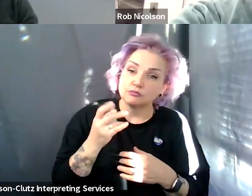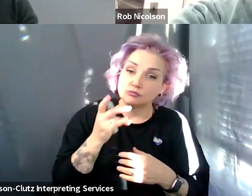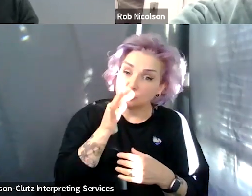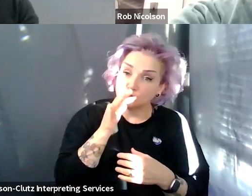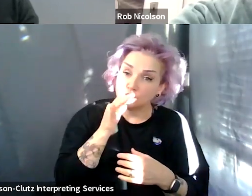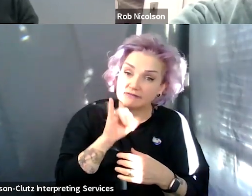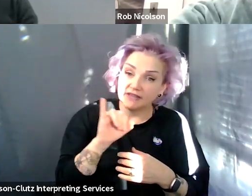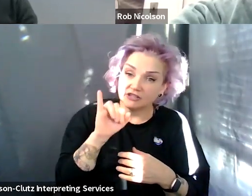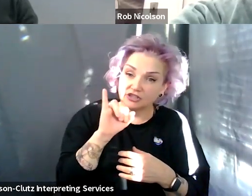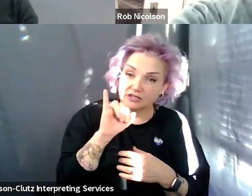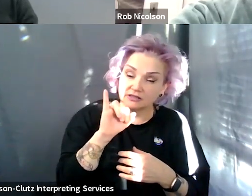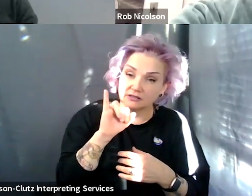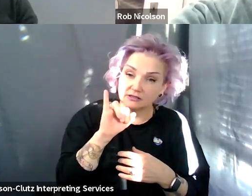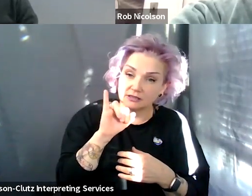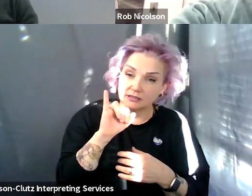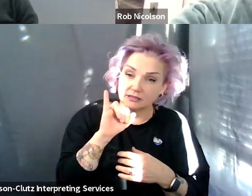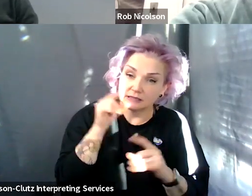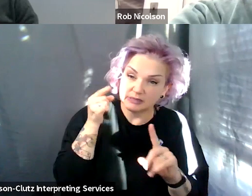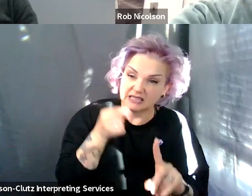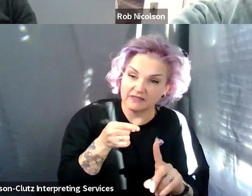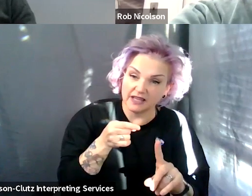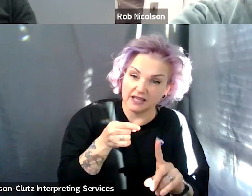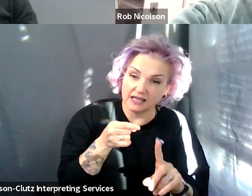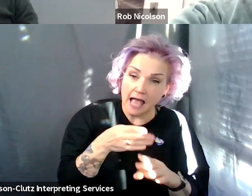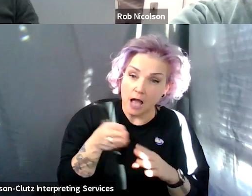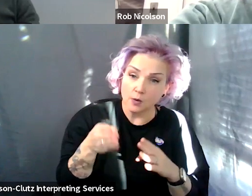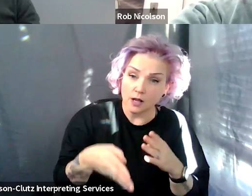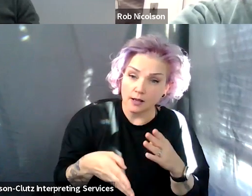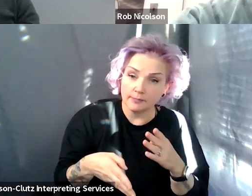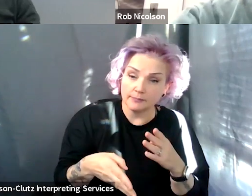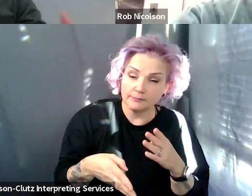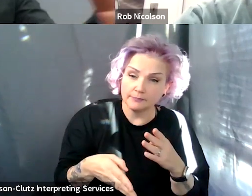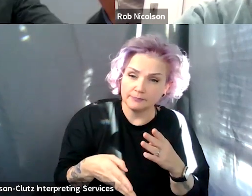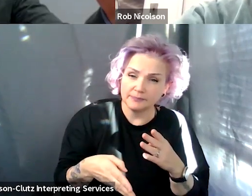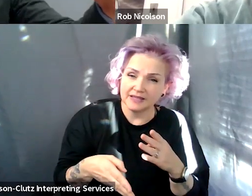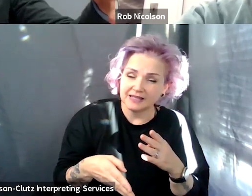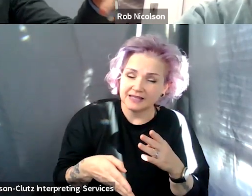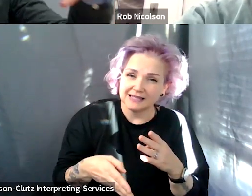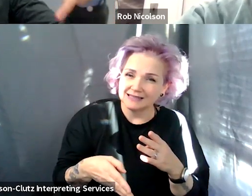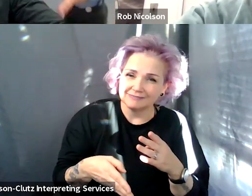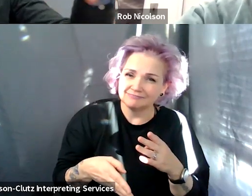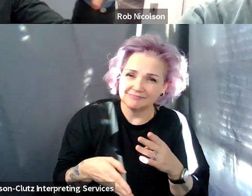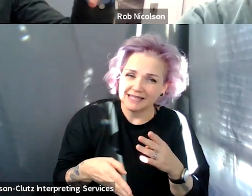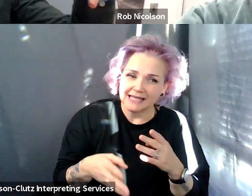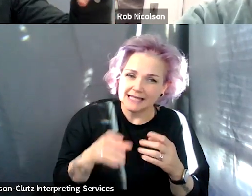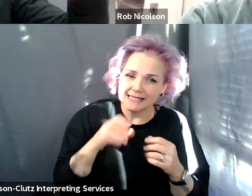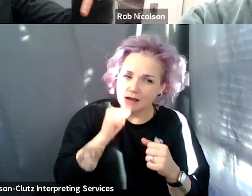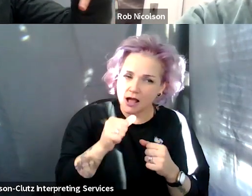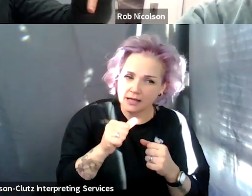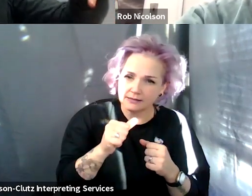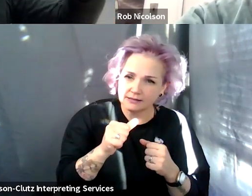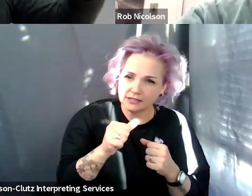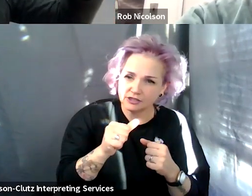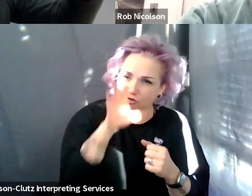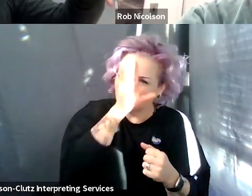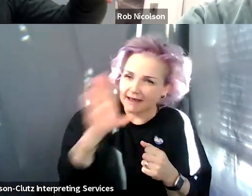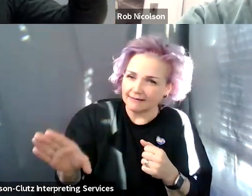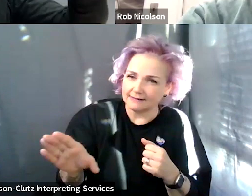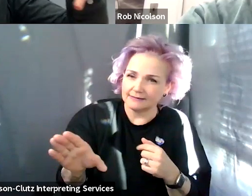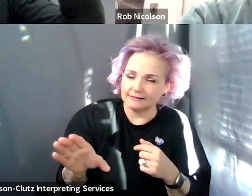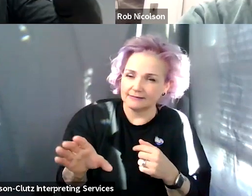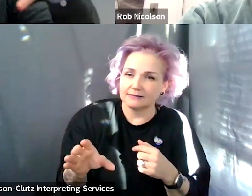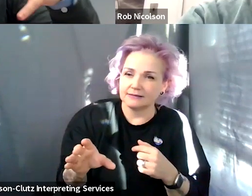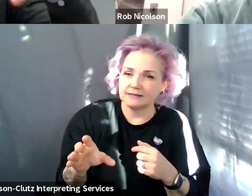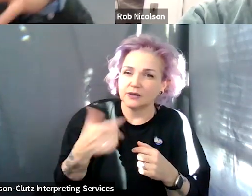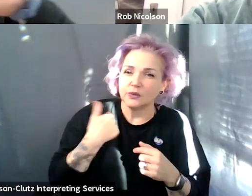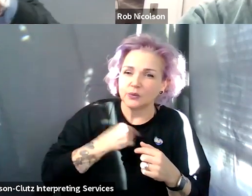a infection-specific outcome, we are only able to make this conclusion that it is not just the infection, but